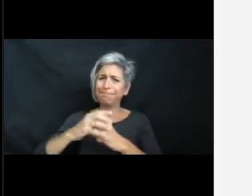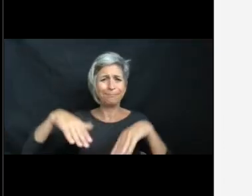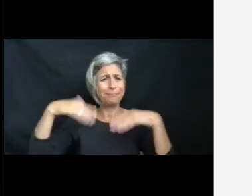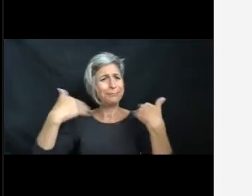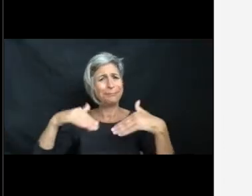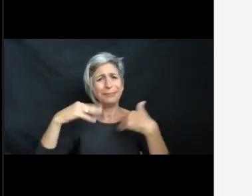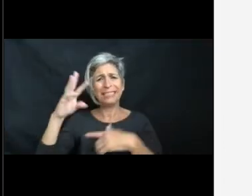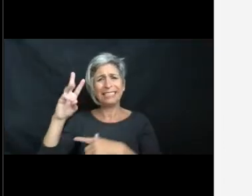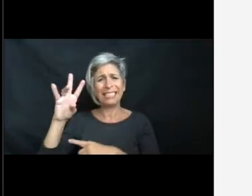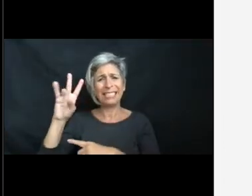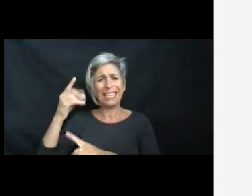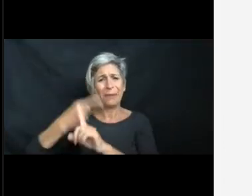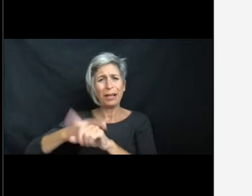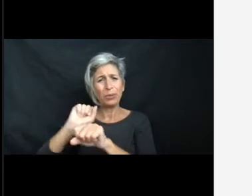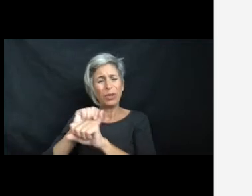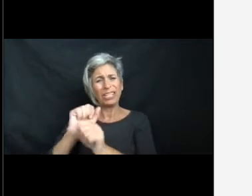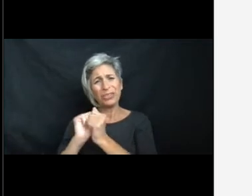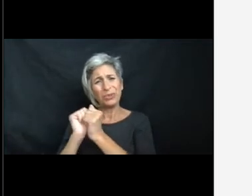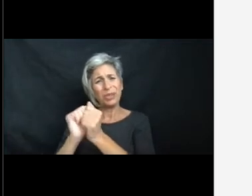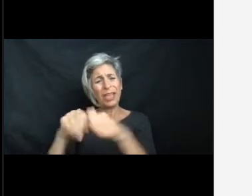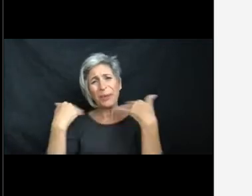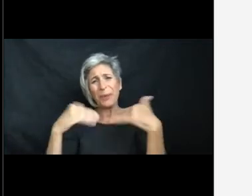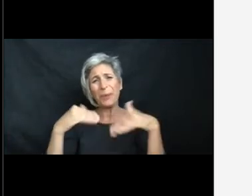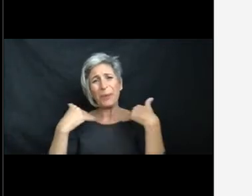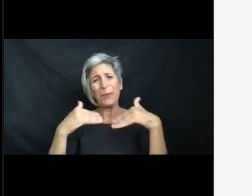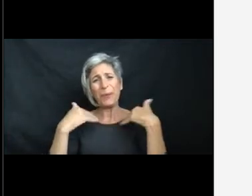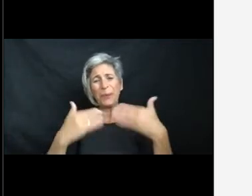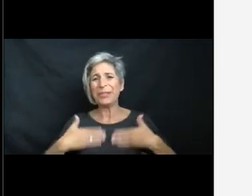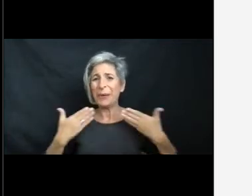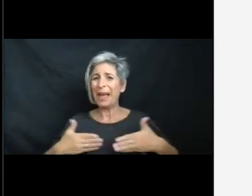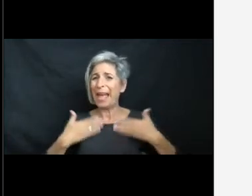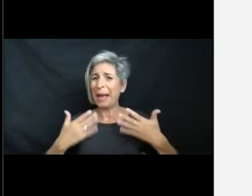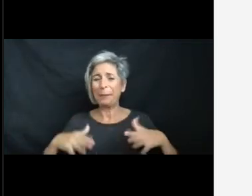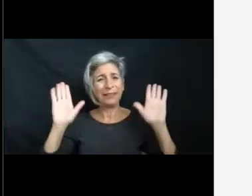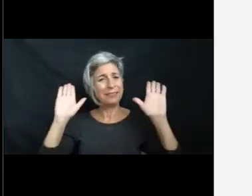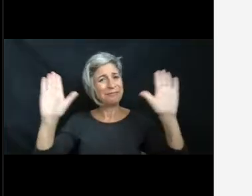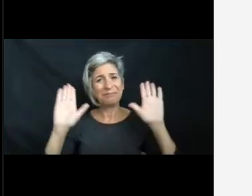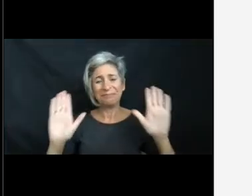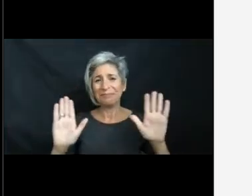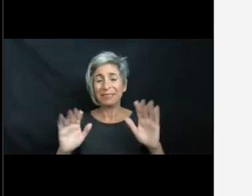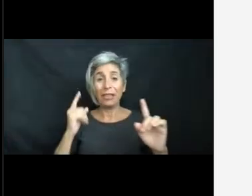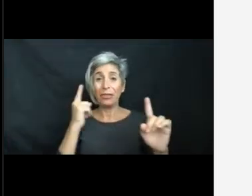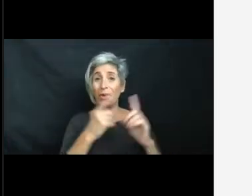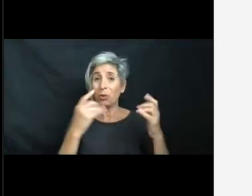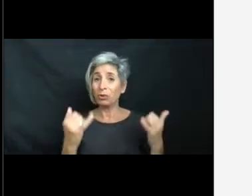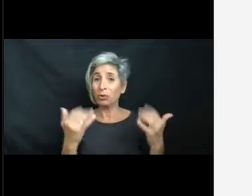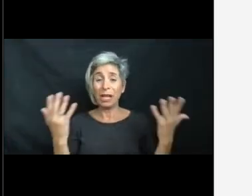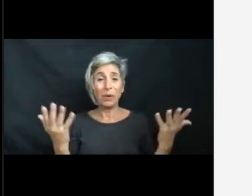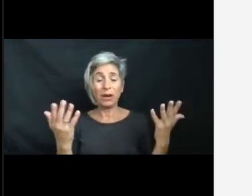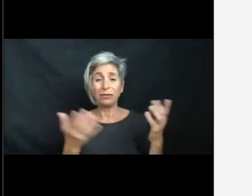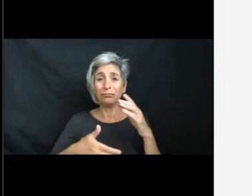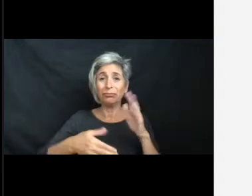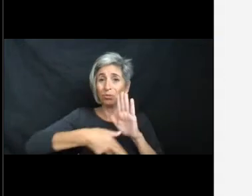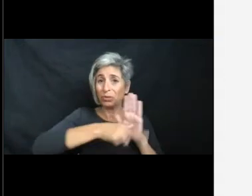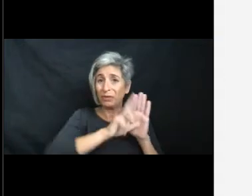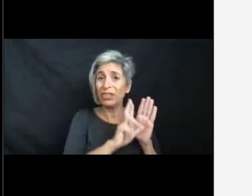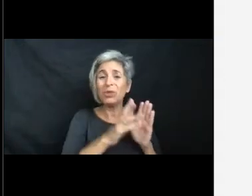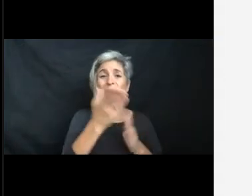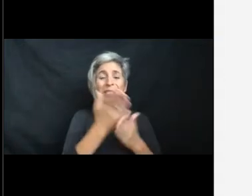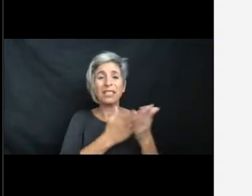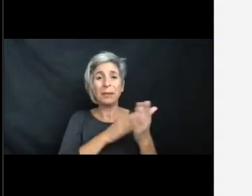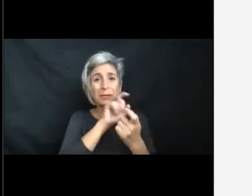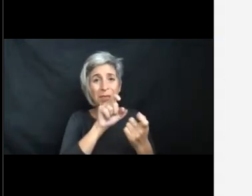We're so happy to be here with you together at this milestone. Our goal today is to just cover some of the aspects